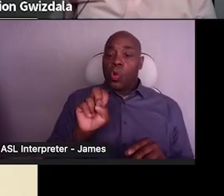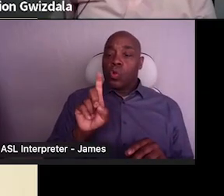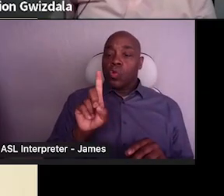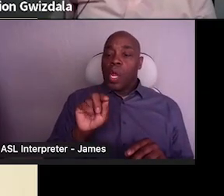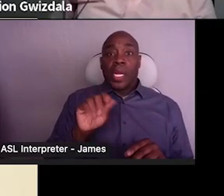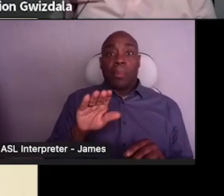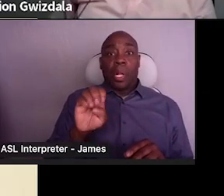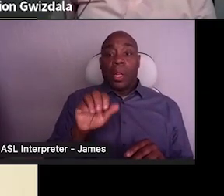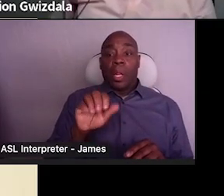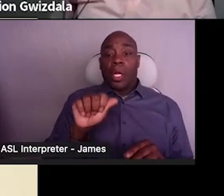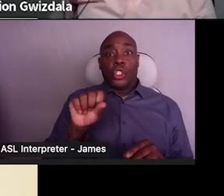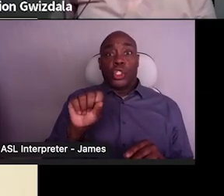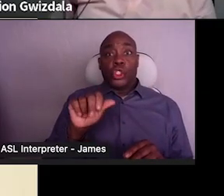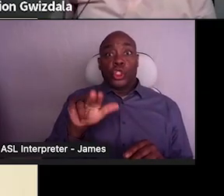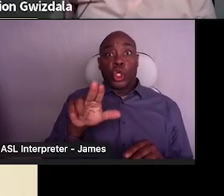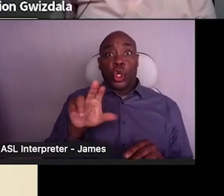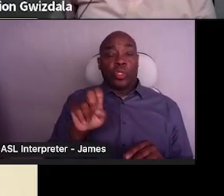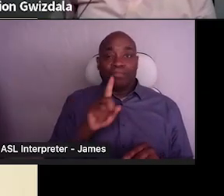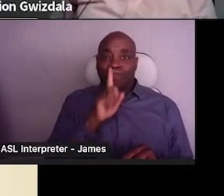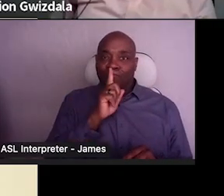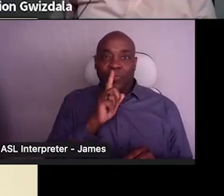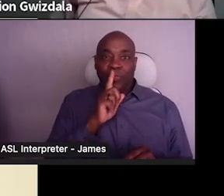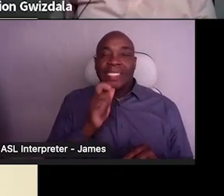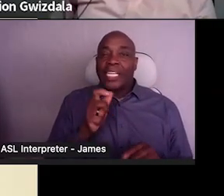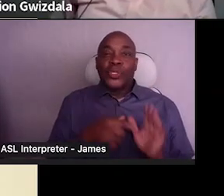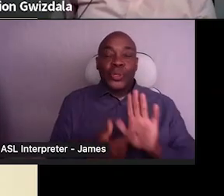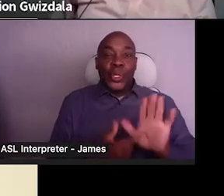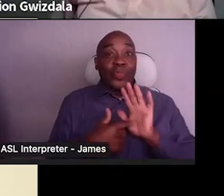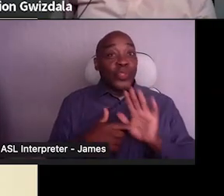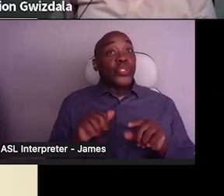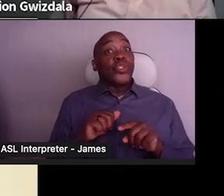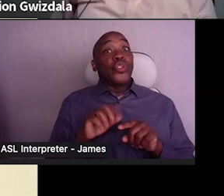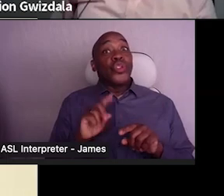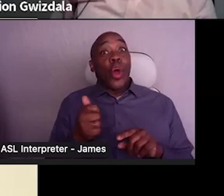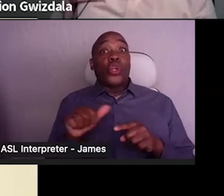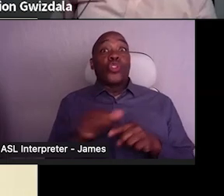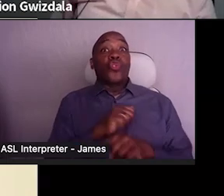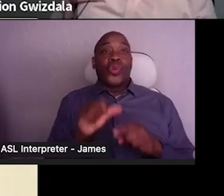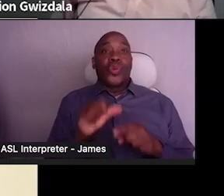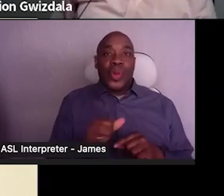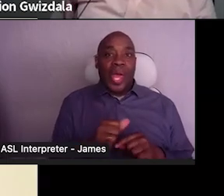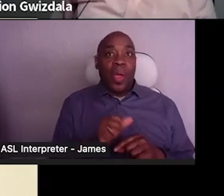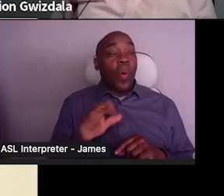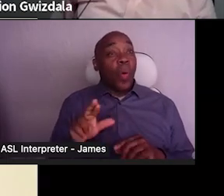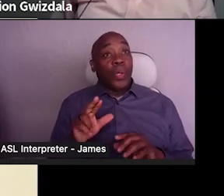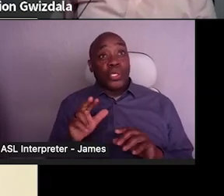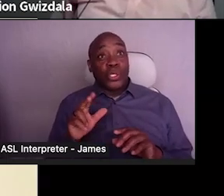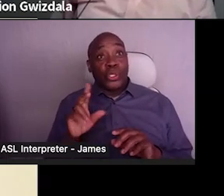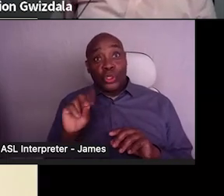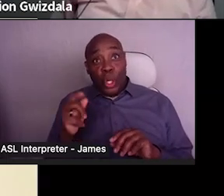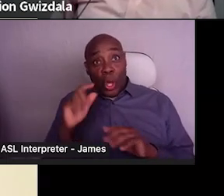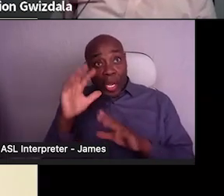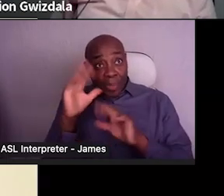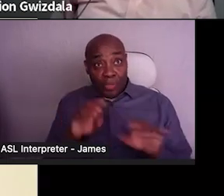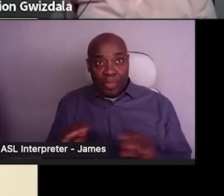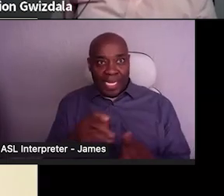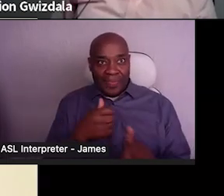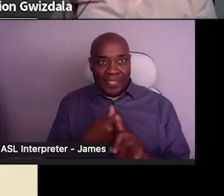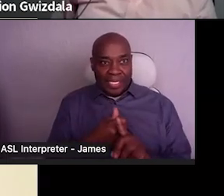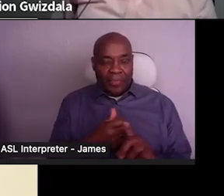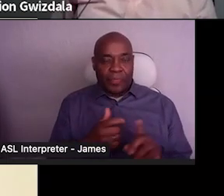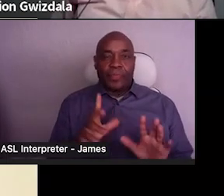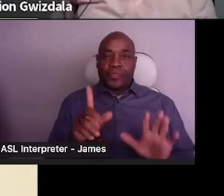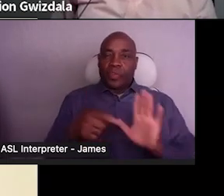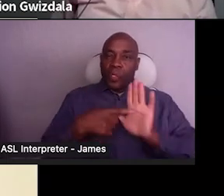credible assurance. They don't indicate whether the dog has been trained or not, or that the dog is going to be expected to